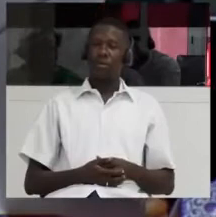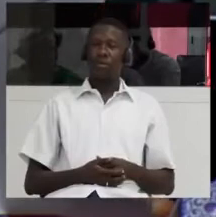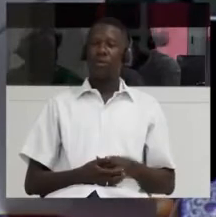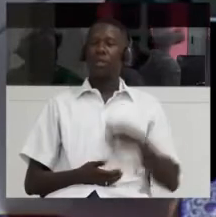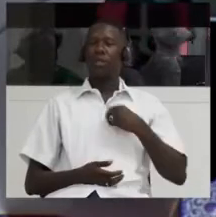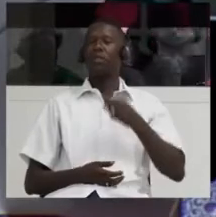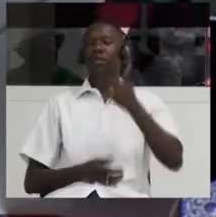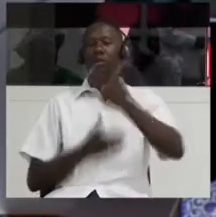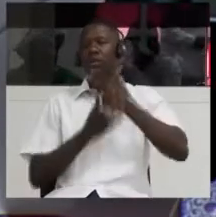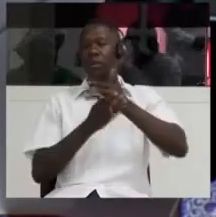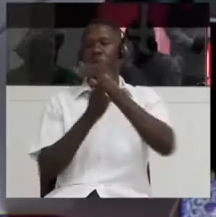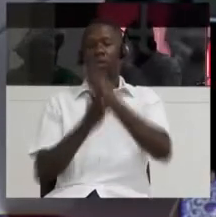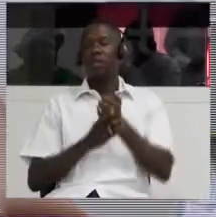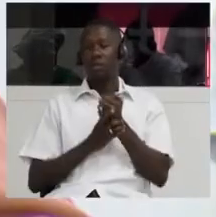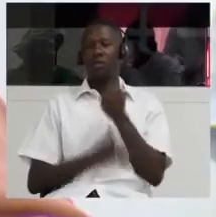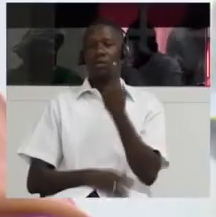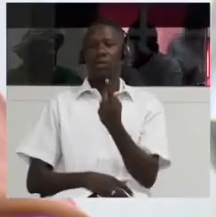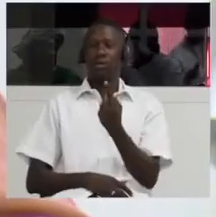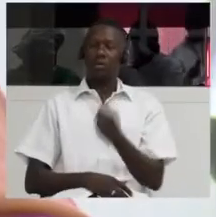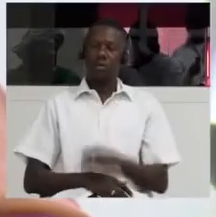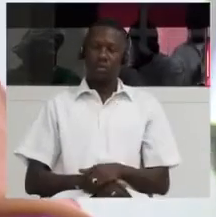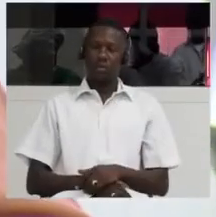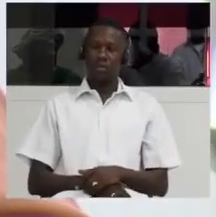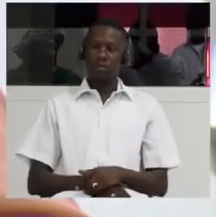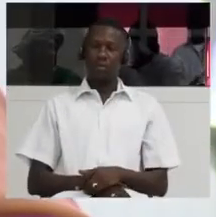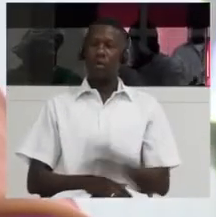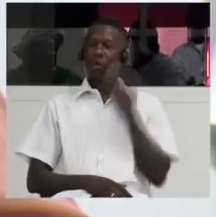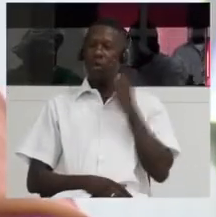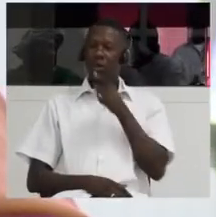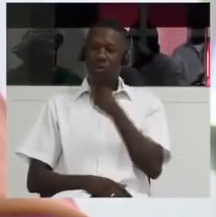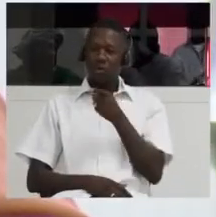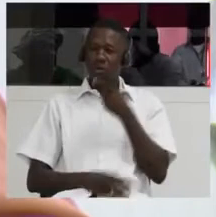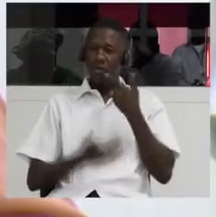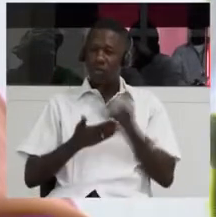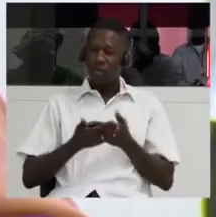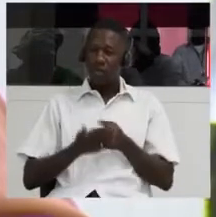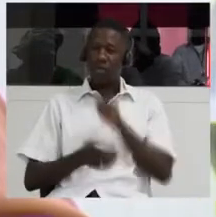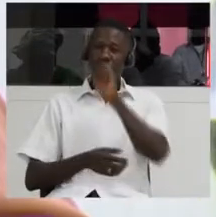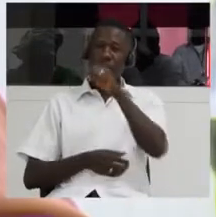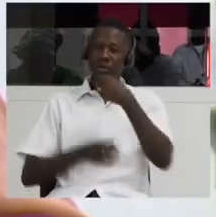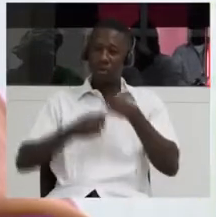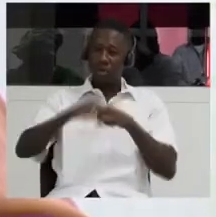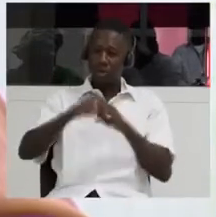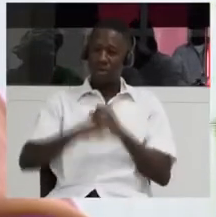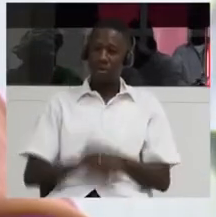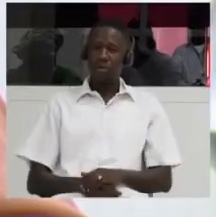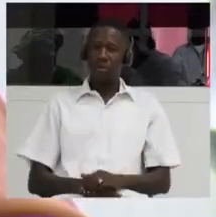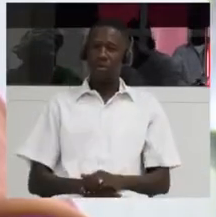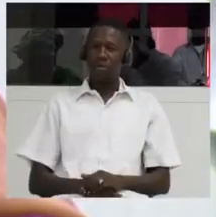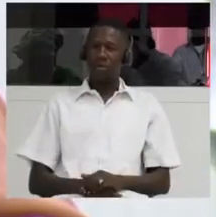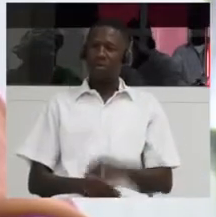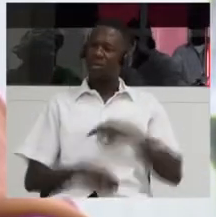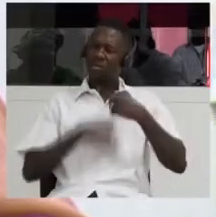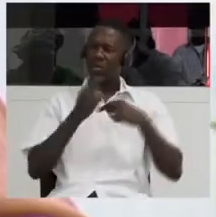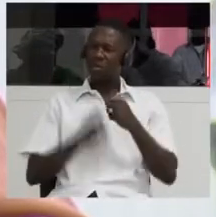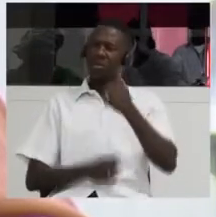When did you finish your training? It took almost 6 months because the training was supposed to be